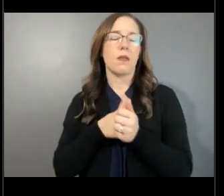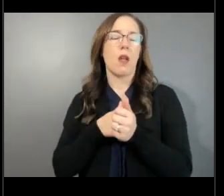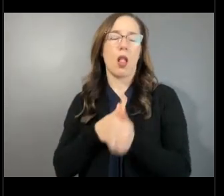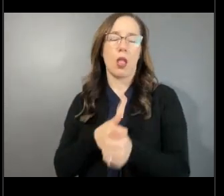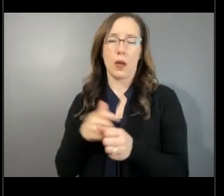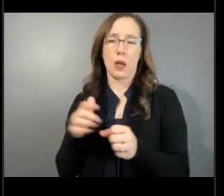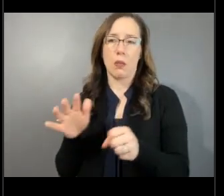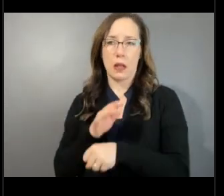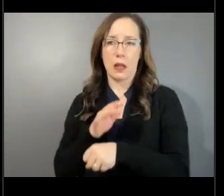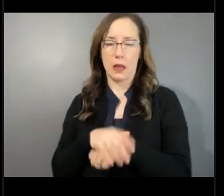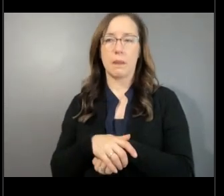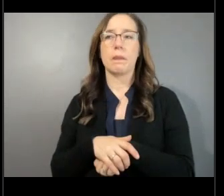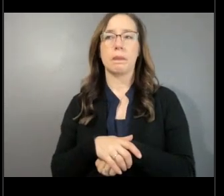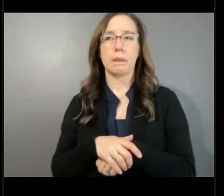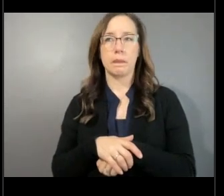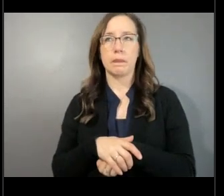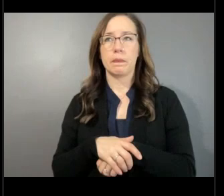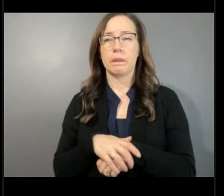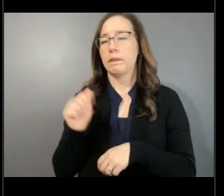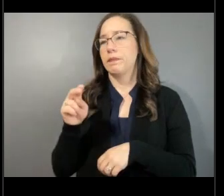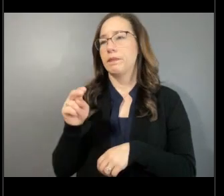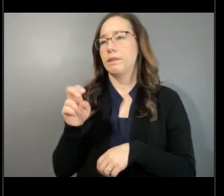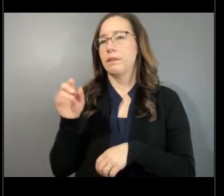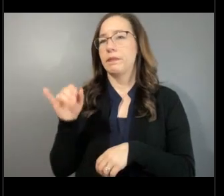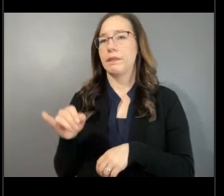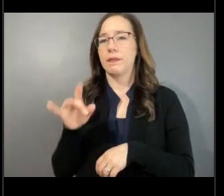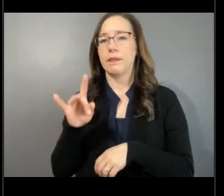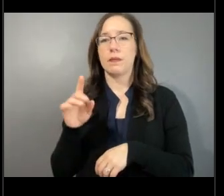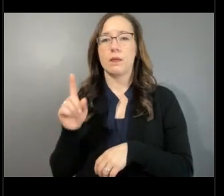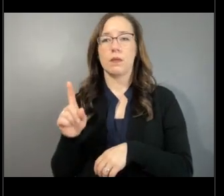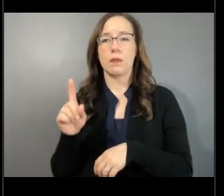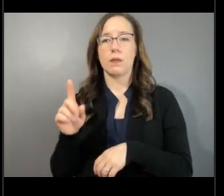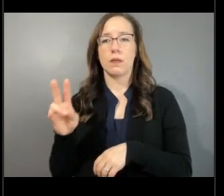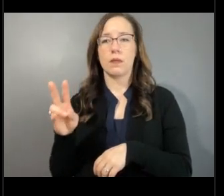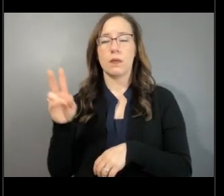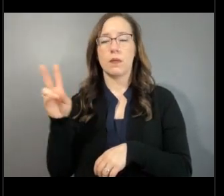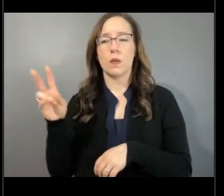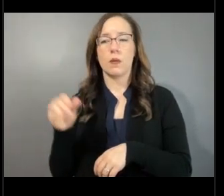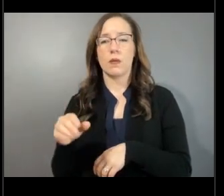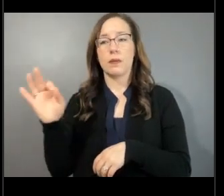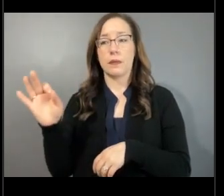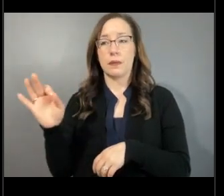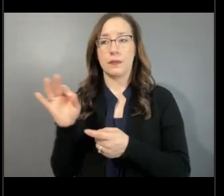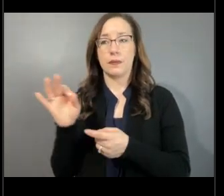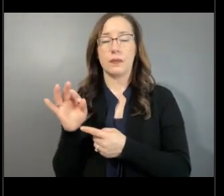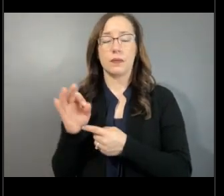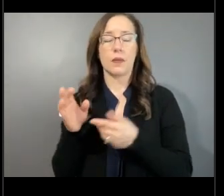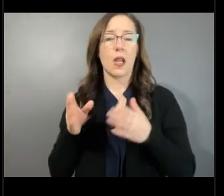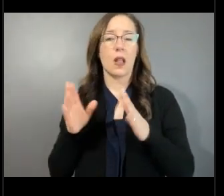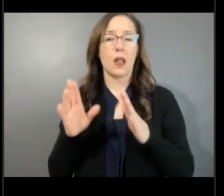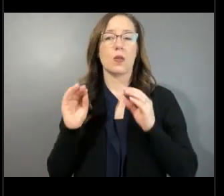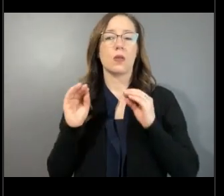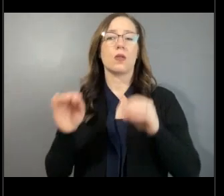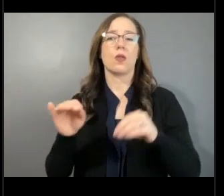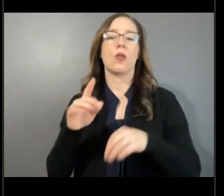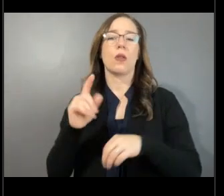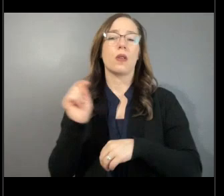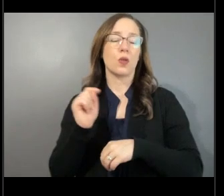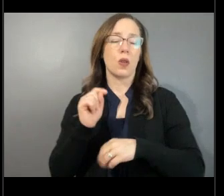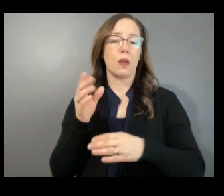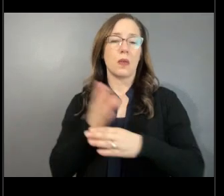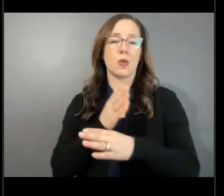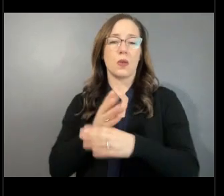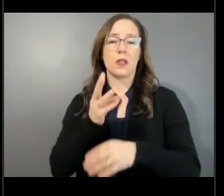entirety, as ANSI A117.1 2009 allows installing the toilet between